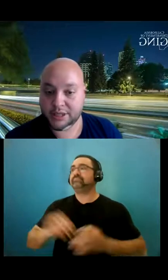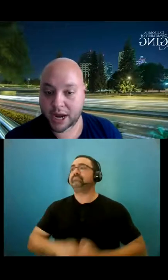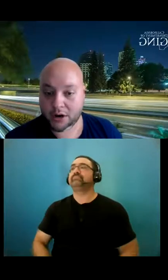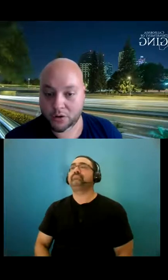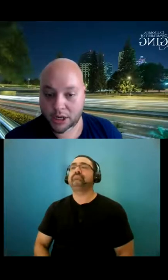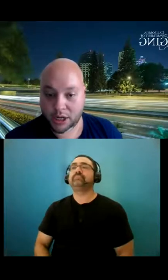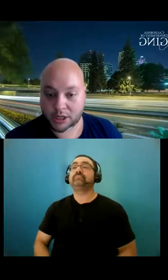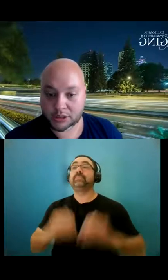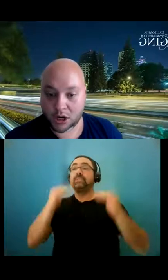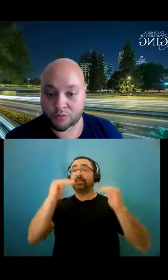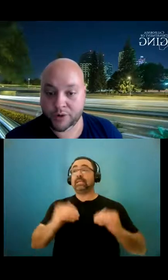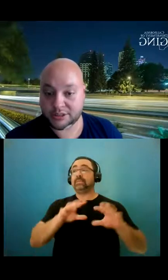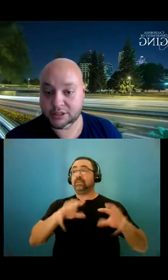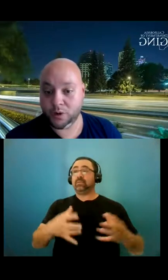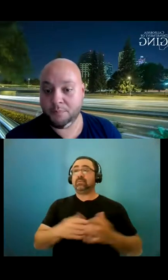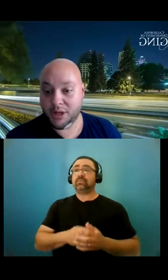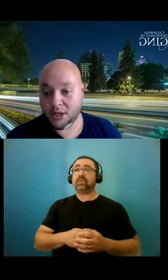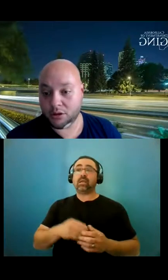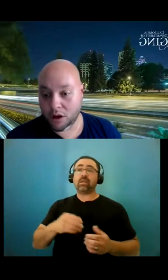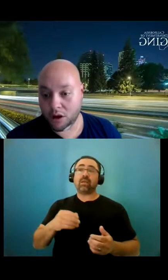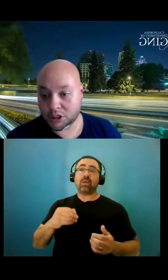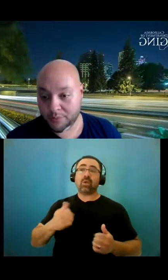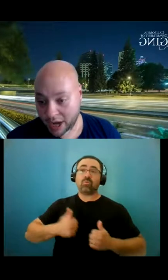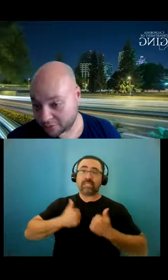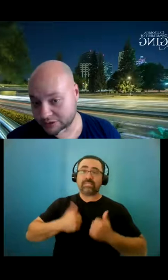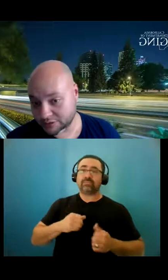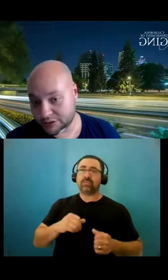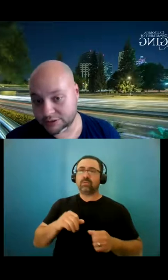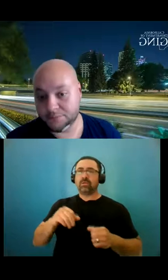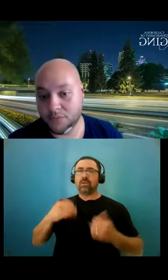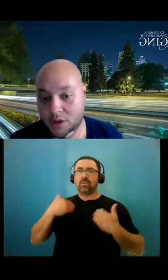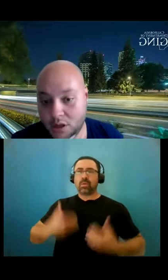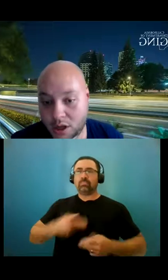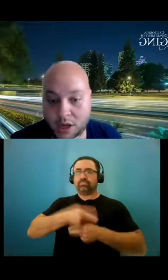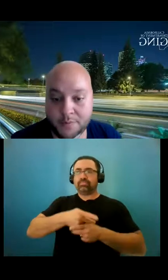next category is our residents' well-being and long-term care facilities.